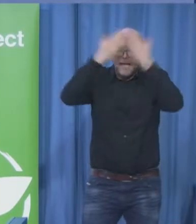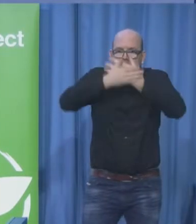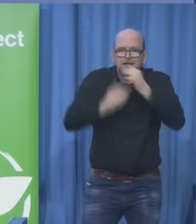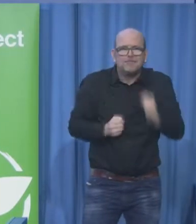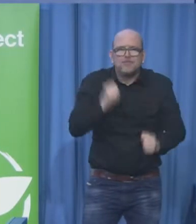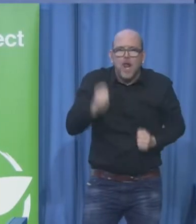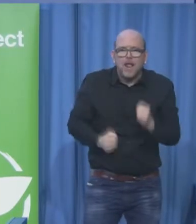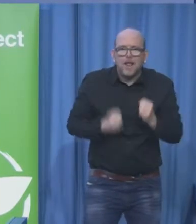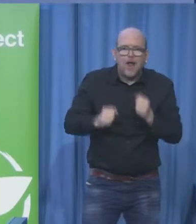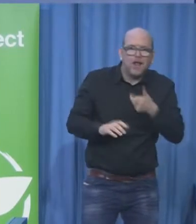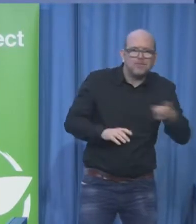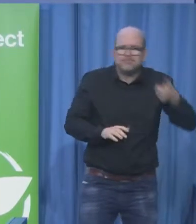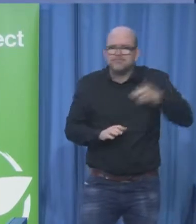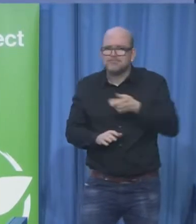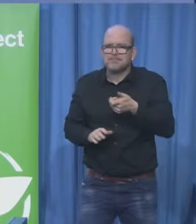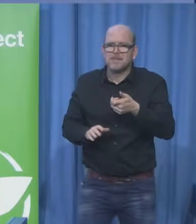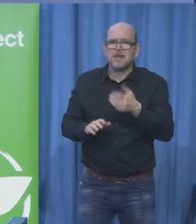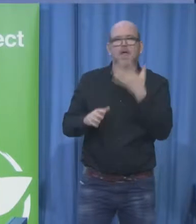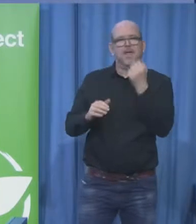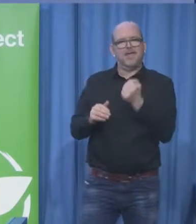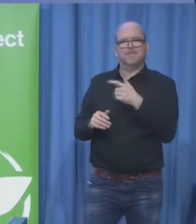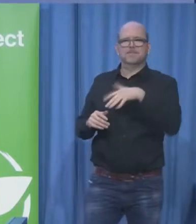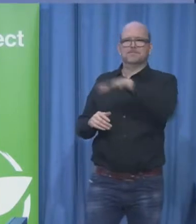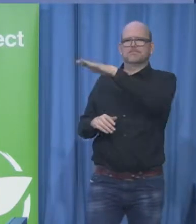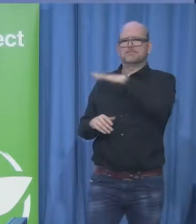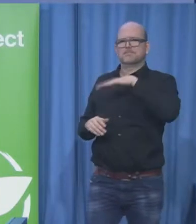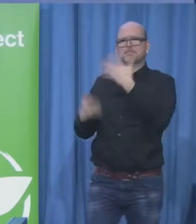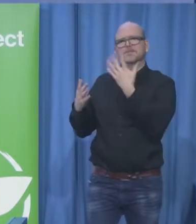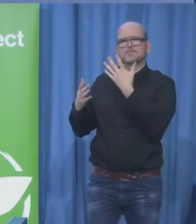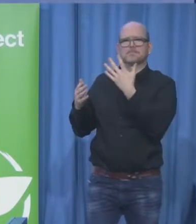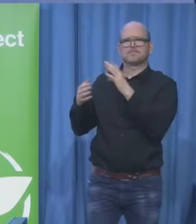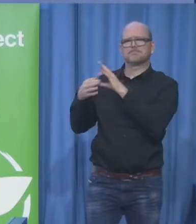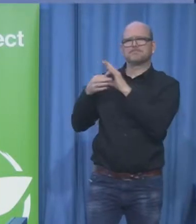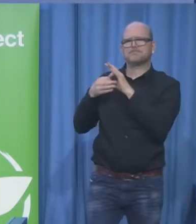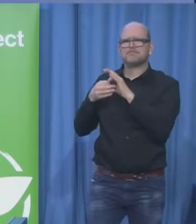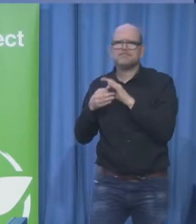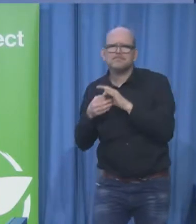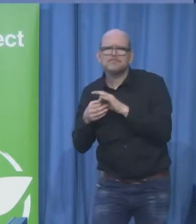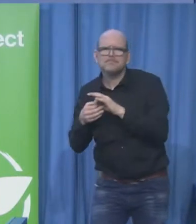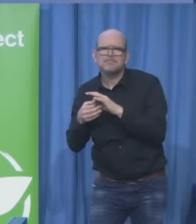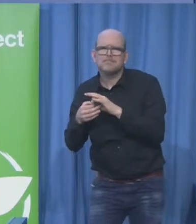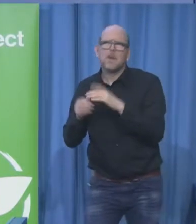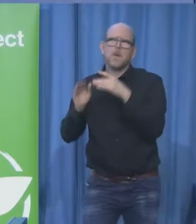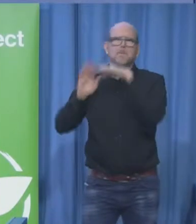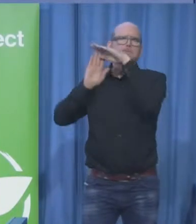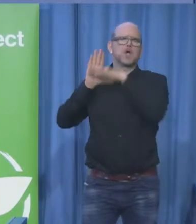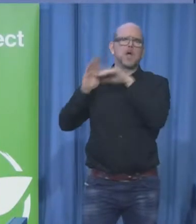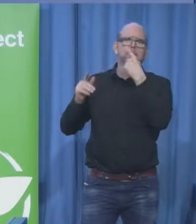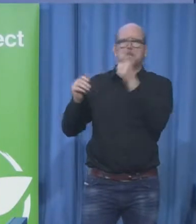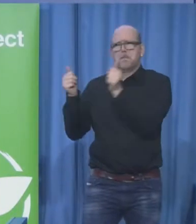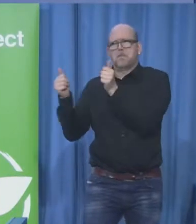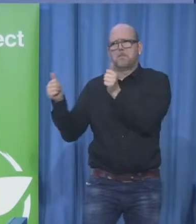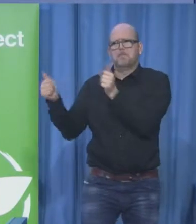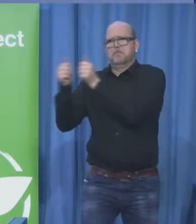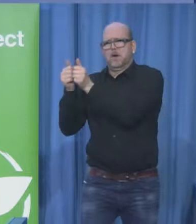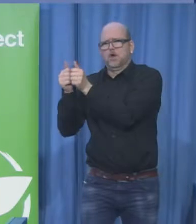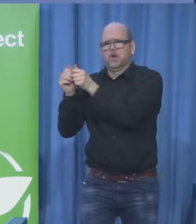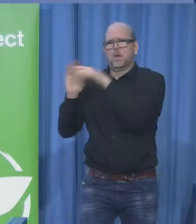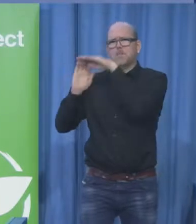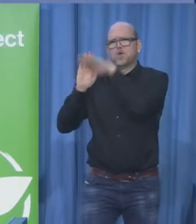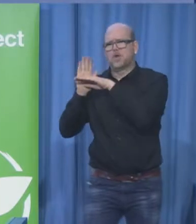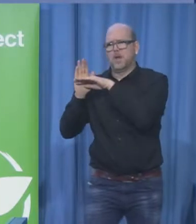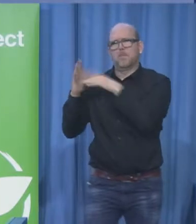We'll have 1,000 award ceremonies for our 2,700